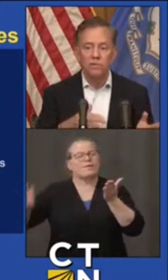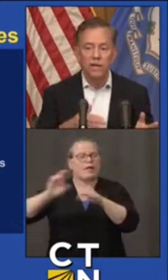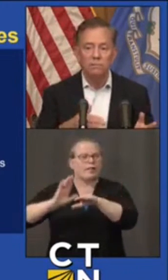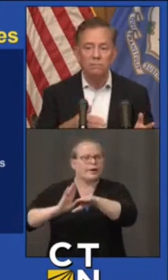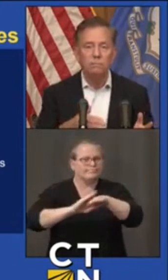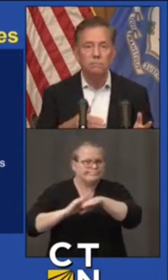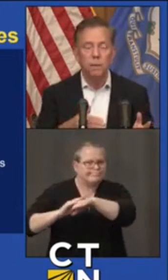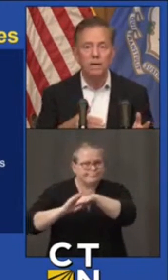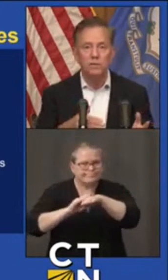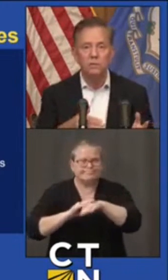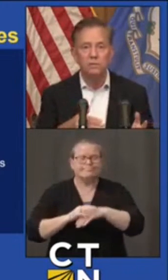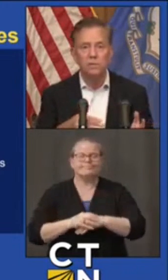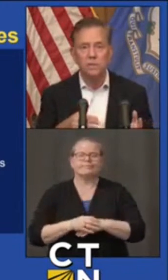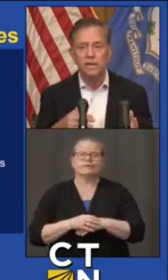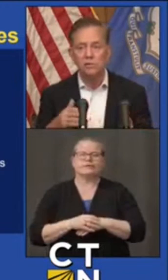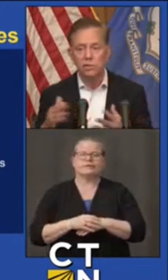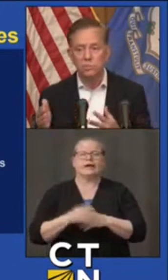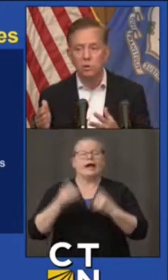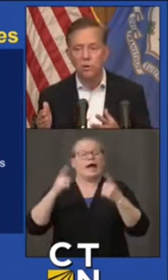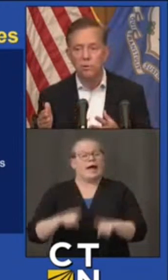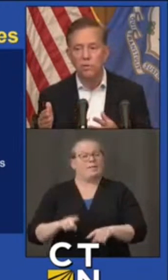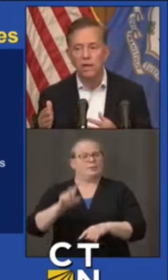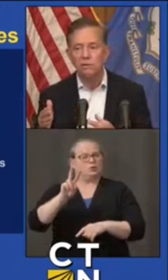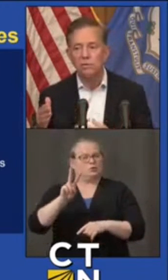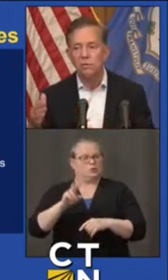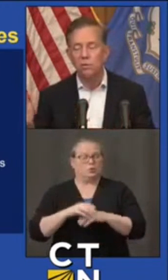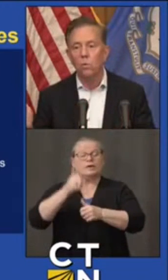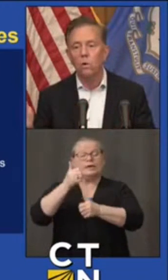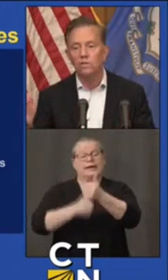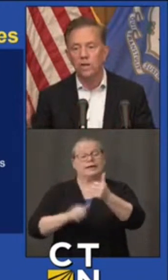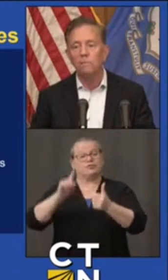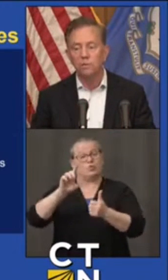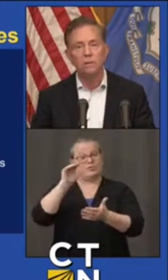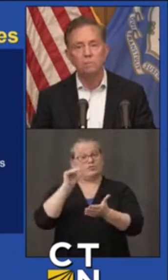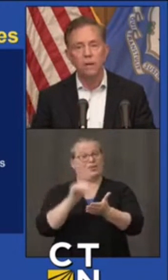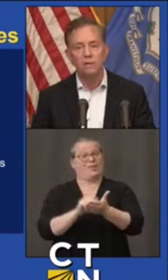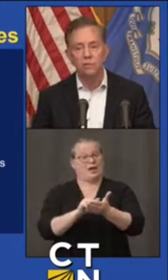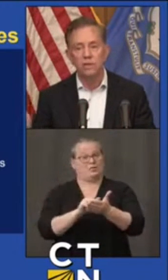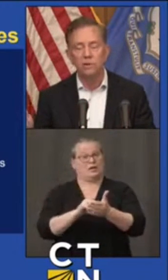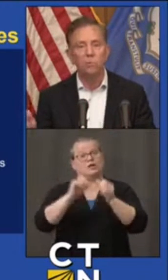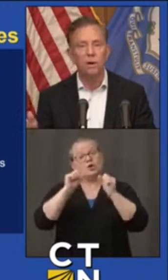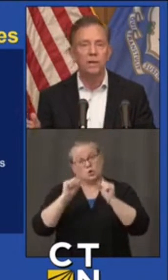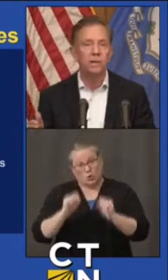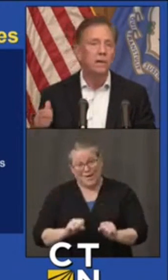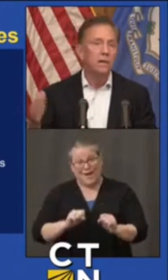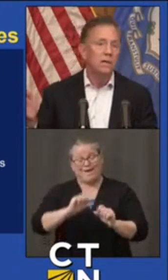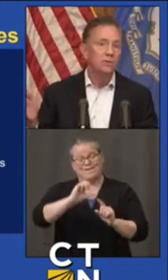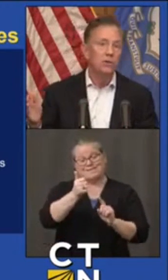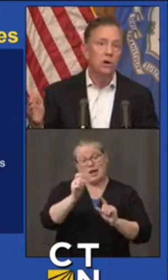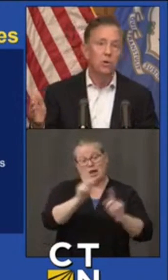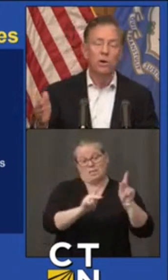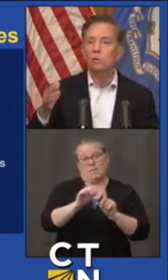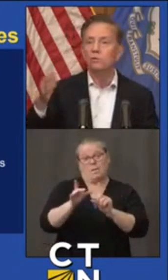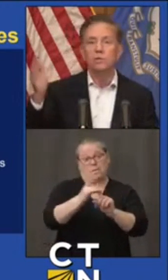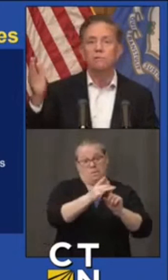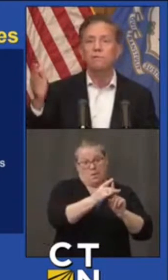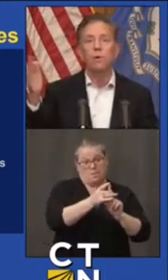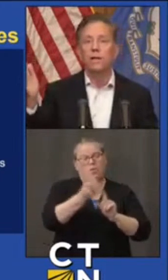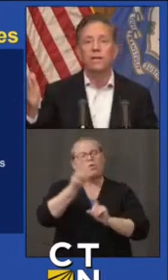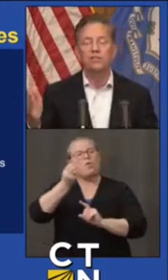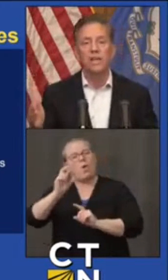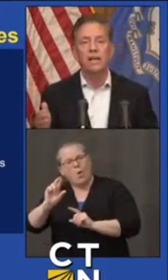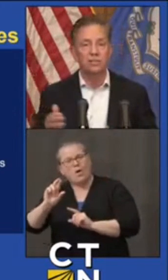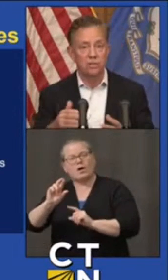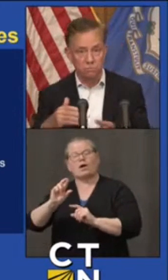have 10 positive cases per 100,000 or a 10% positivity rate. As you know, we're close to